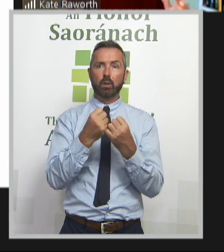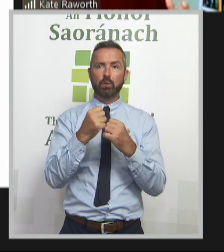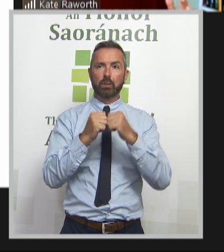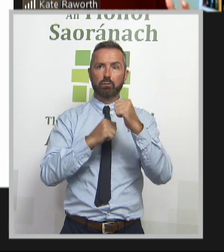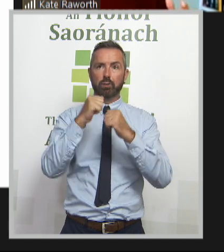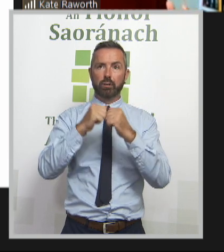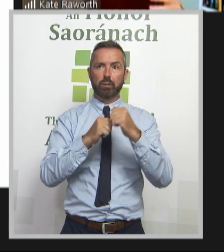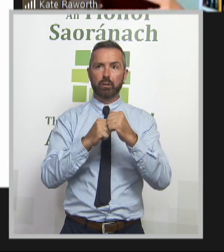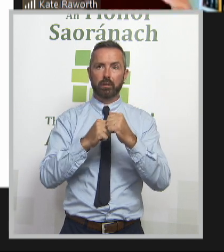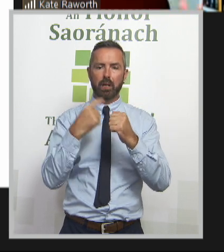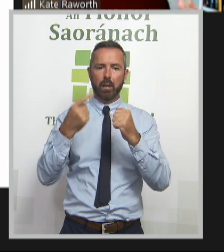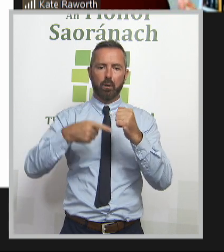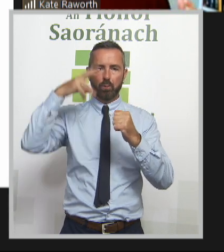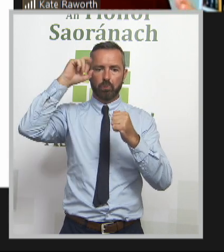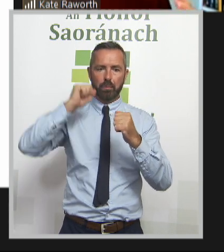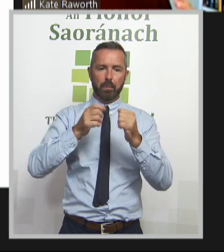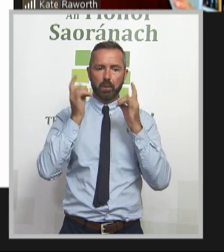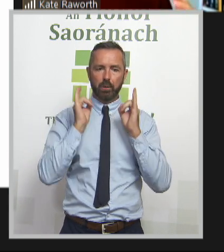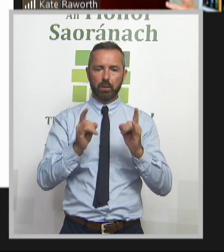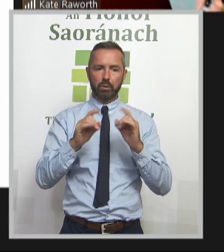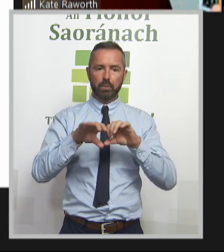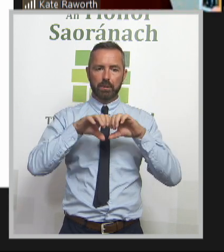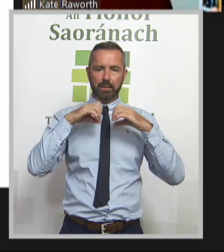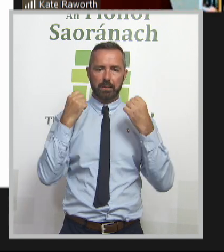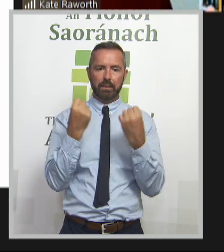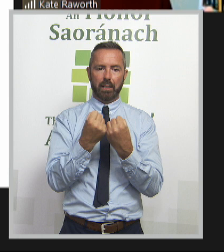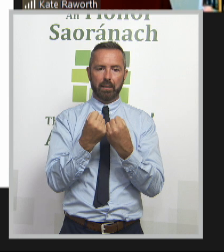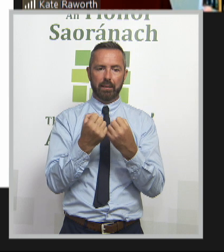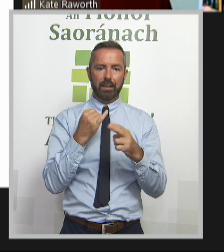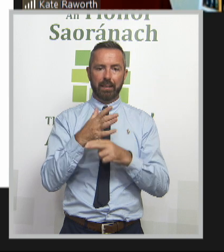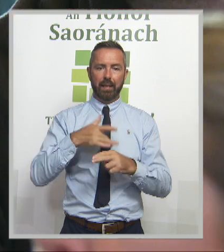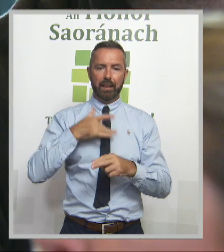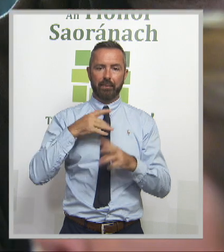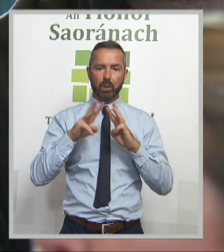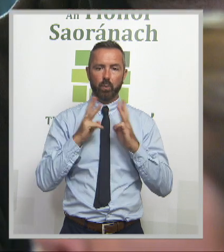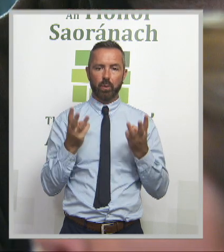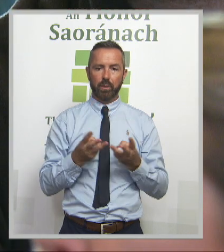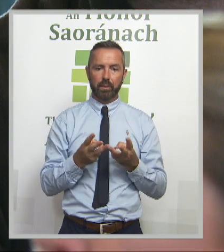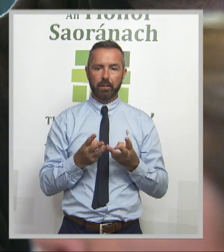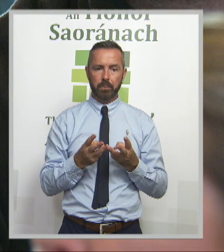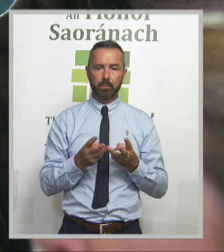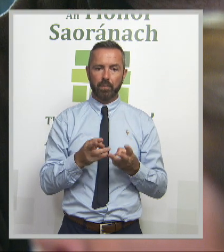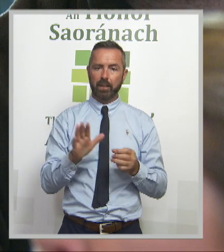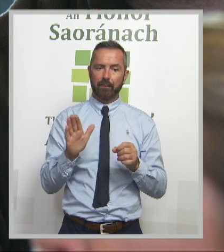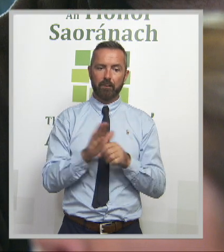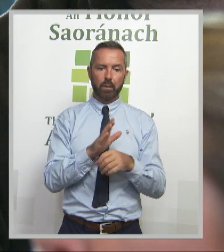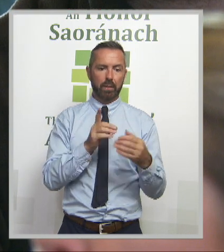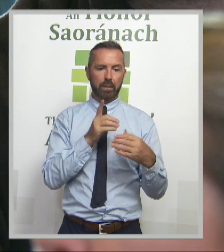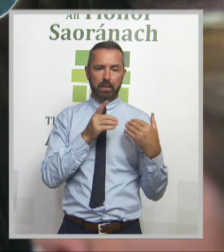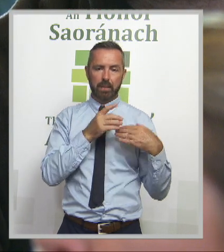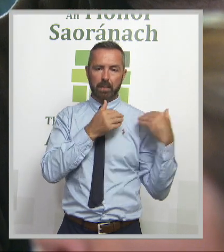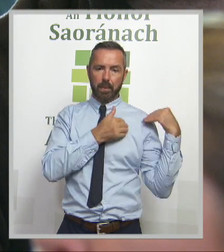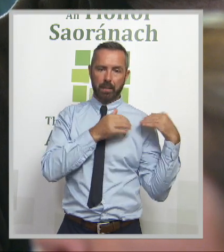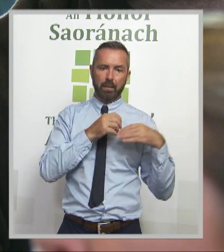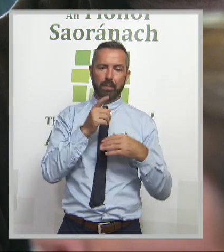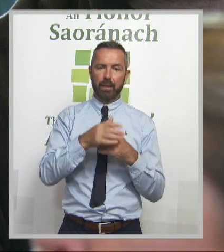let's always remember that human society is embedded in the living world and utterly dependent upon it. The living